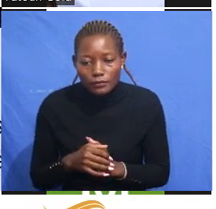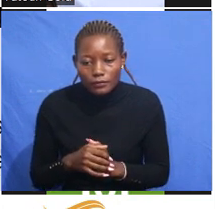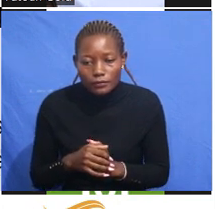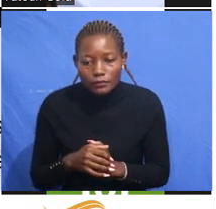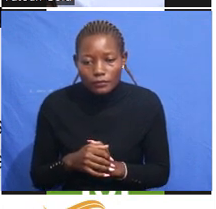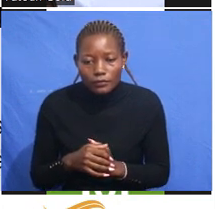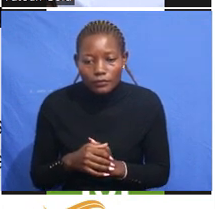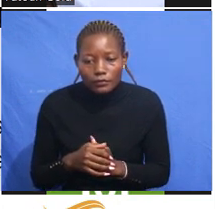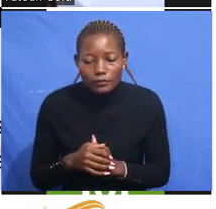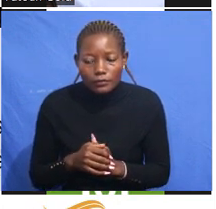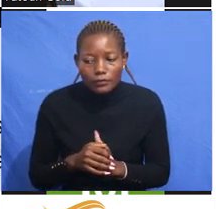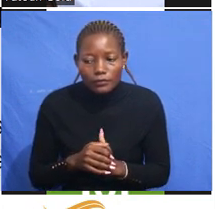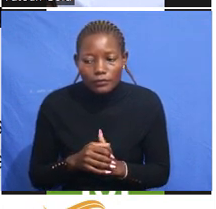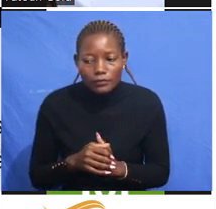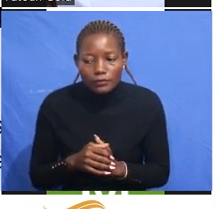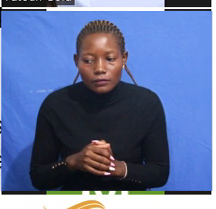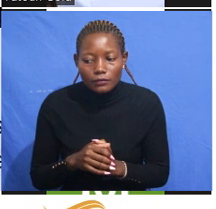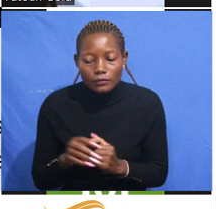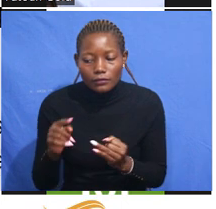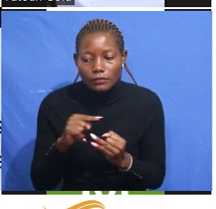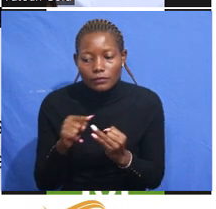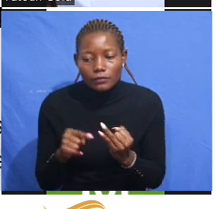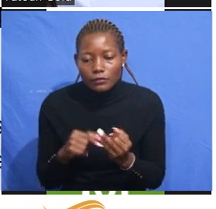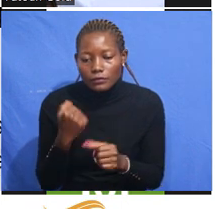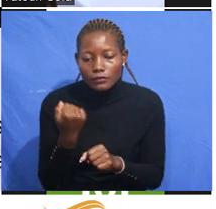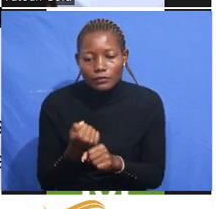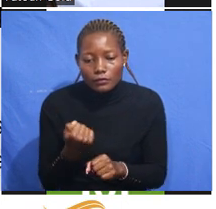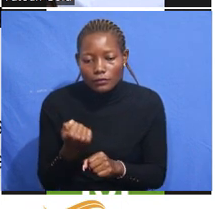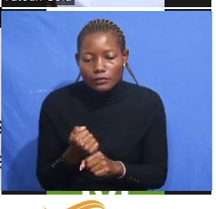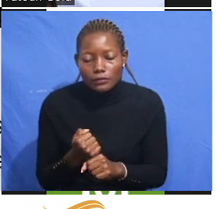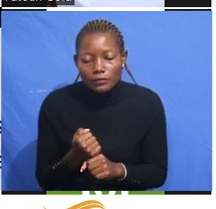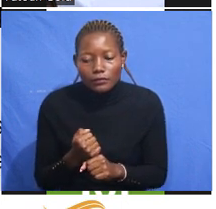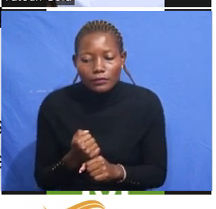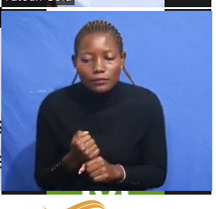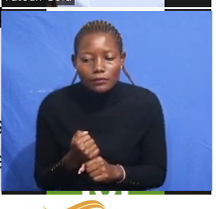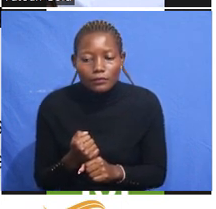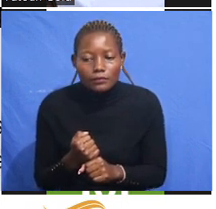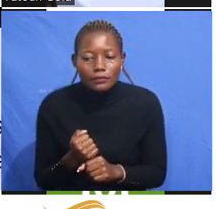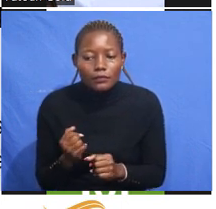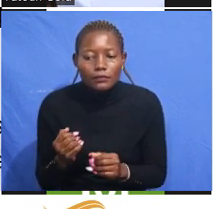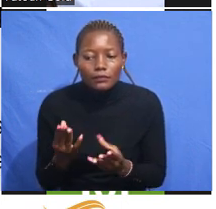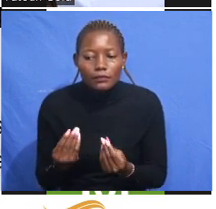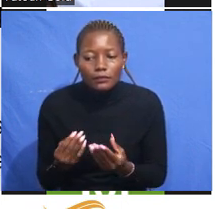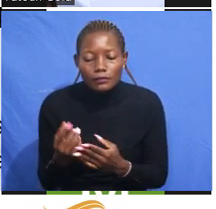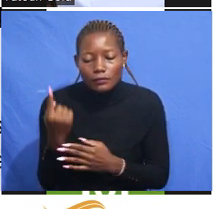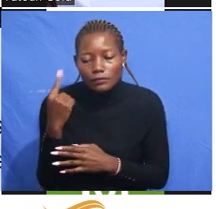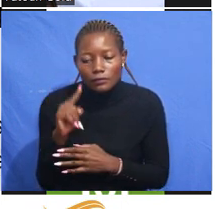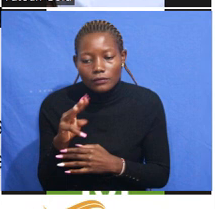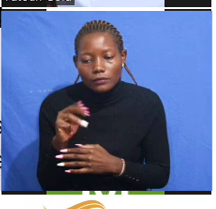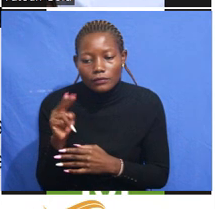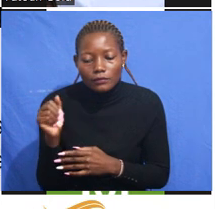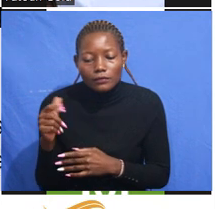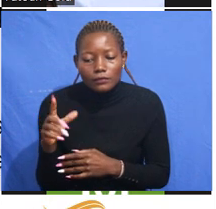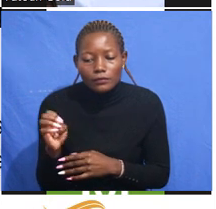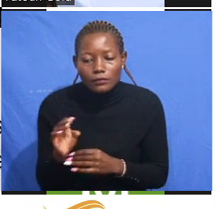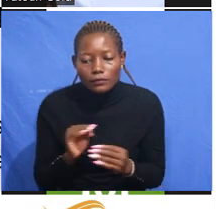proteins that form the fundamentals of the mechanism of muscular contraction.